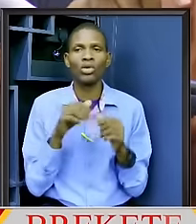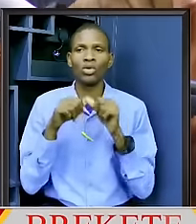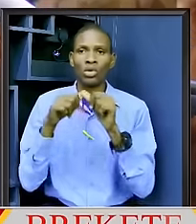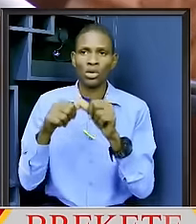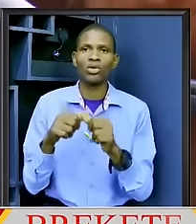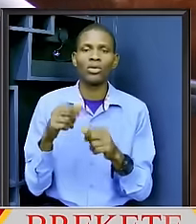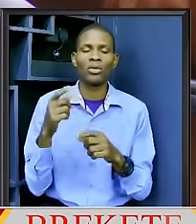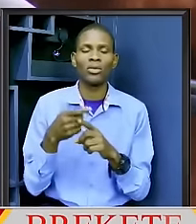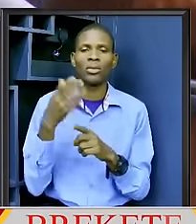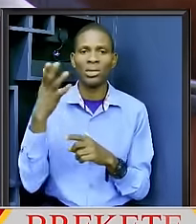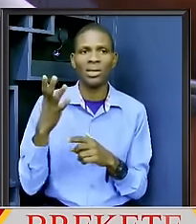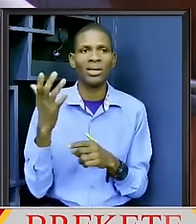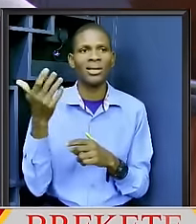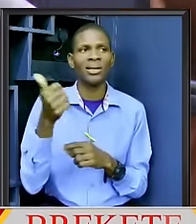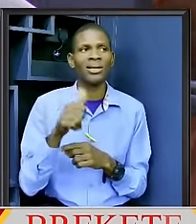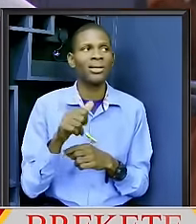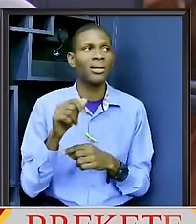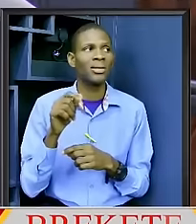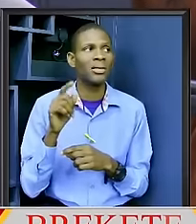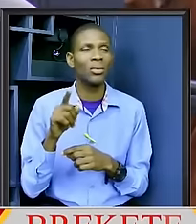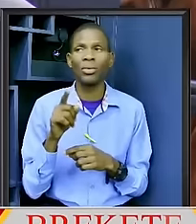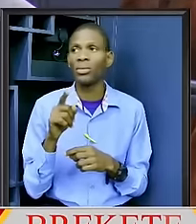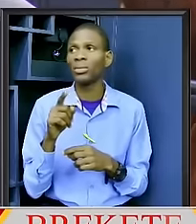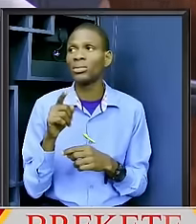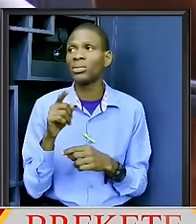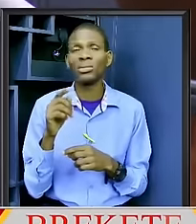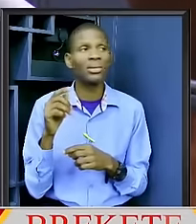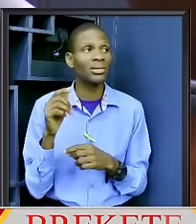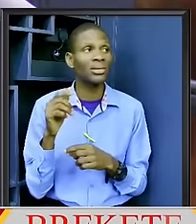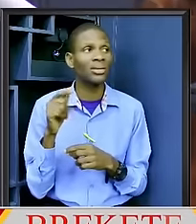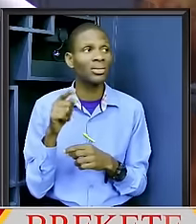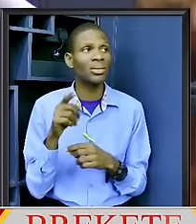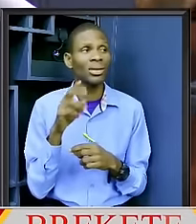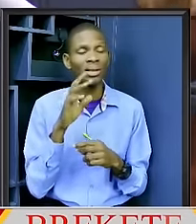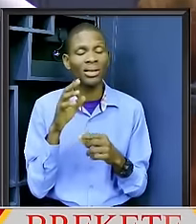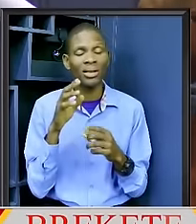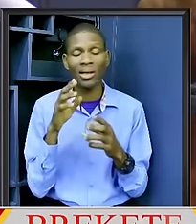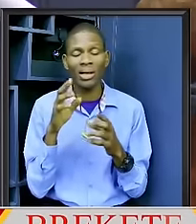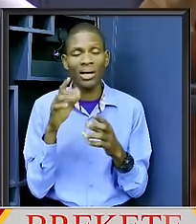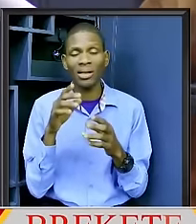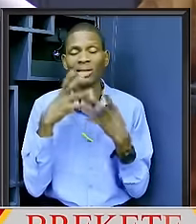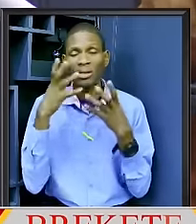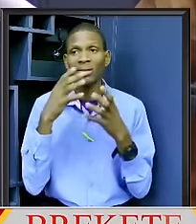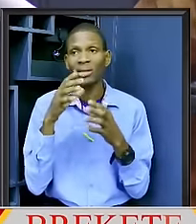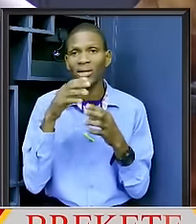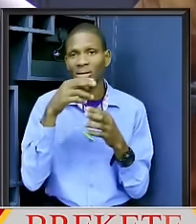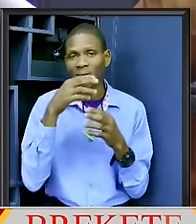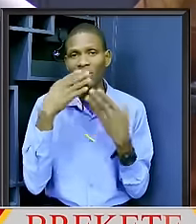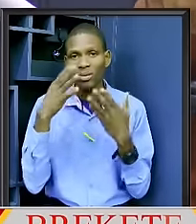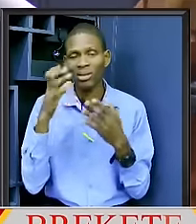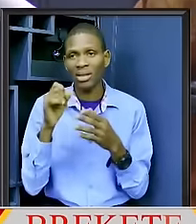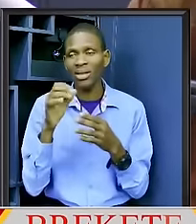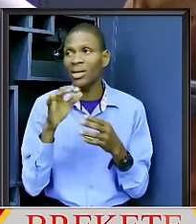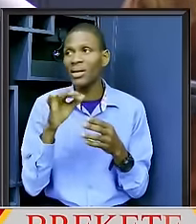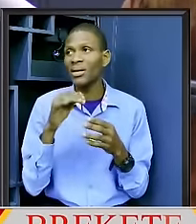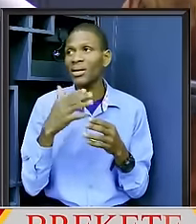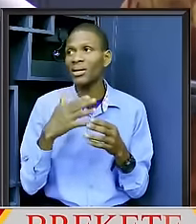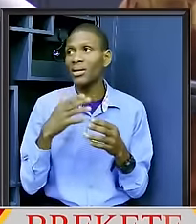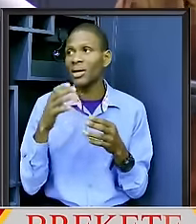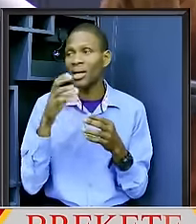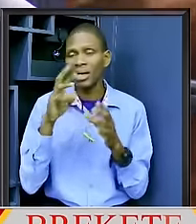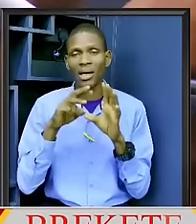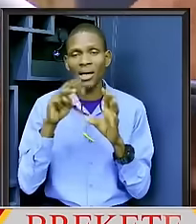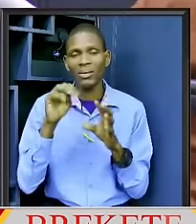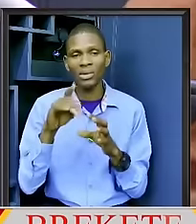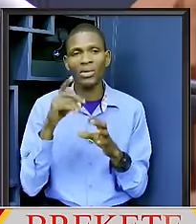there. Mm-hmm. Anybody, you see, they shout thank you, sir, MD. Now this man is supposed to arrest first. Are they still a